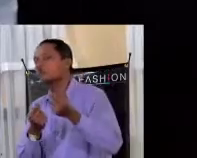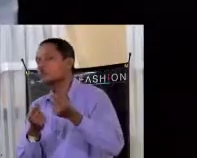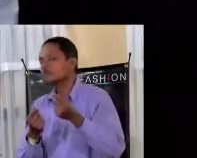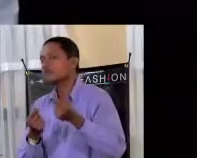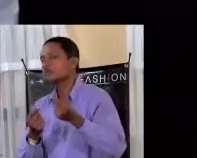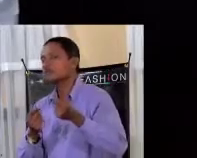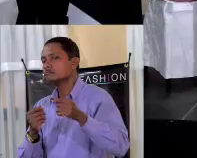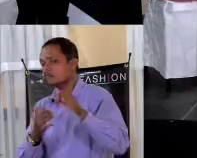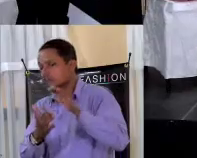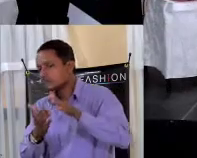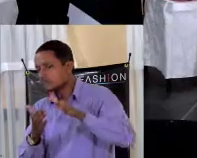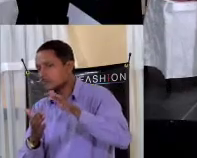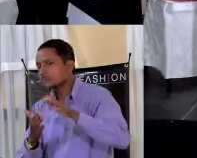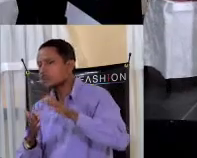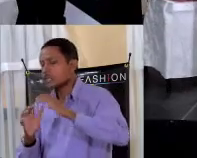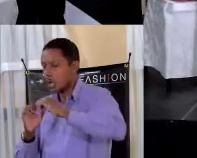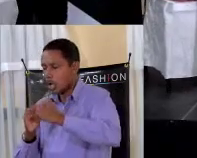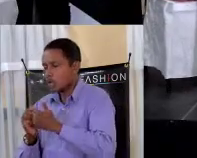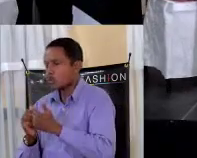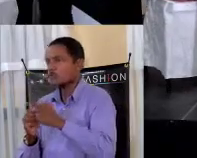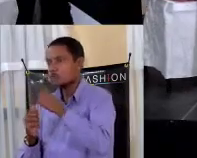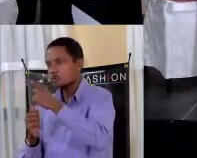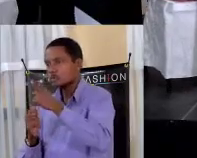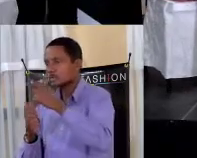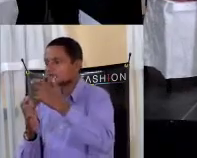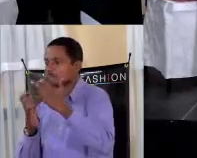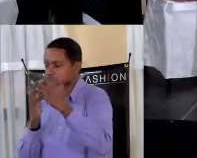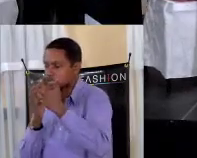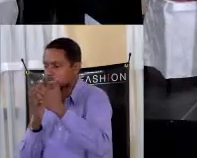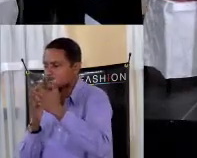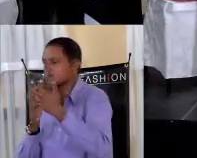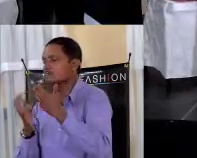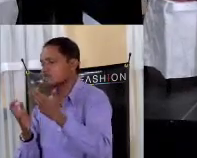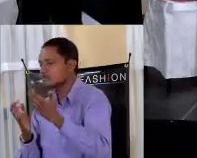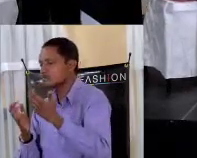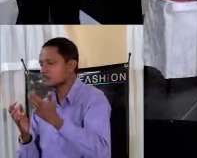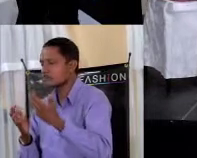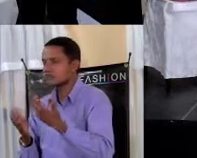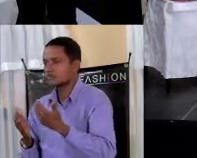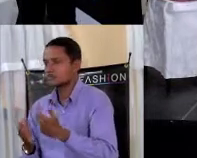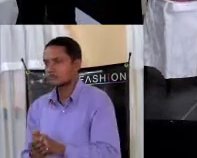space. Okay. I had